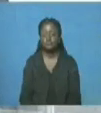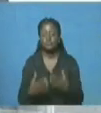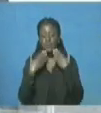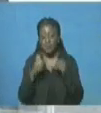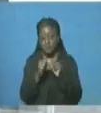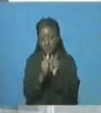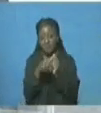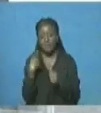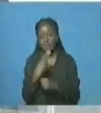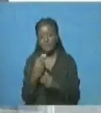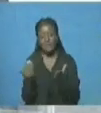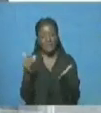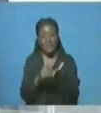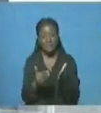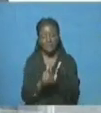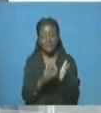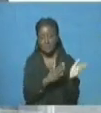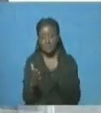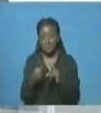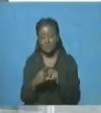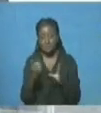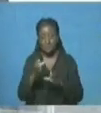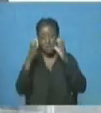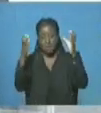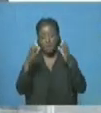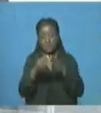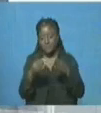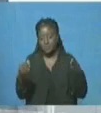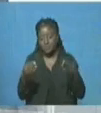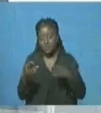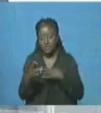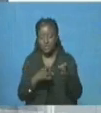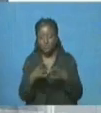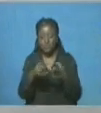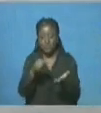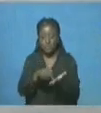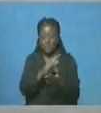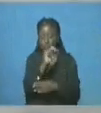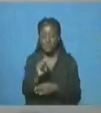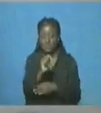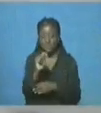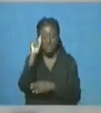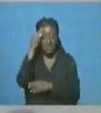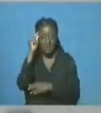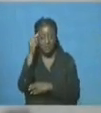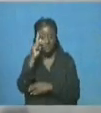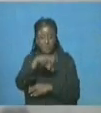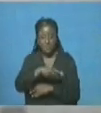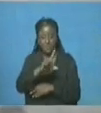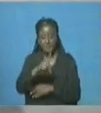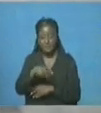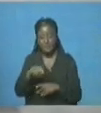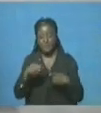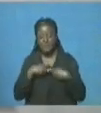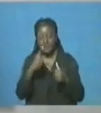Thanks for staying with us. As thousands prepare to observe majority rule in the country this Tuesday, the governing Progressive Liberal Party hosted the first